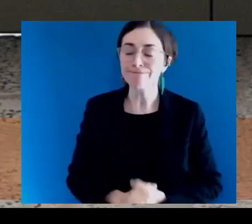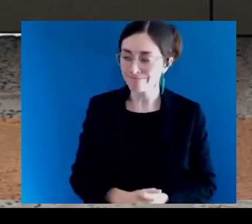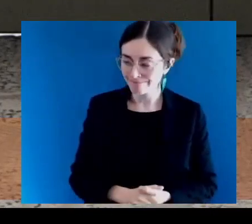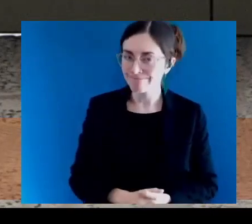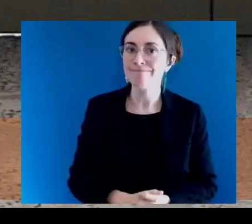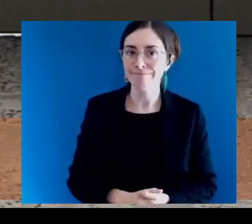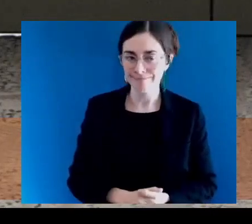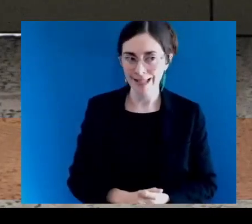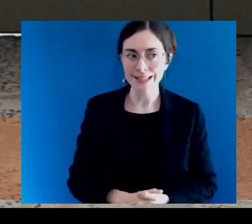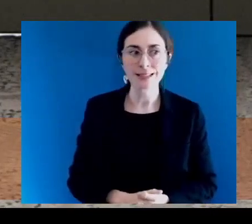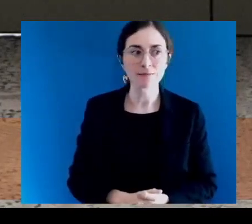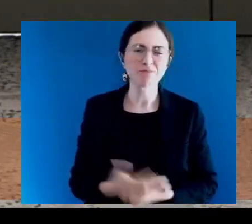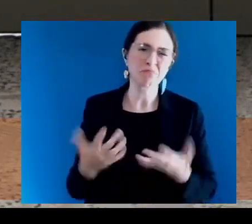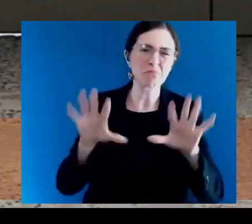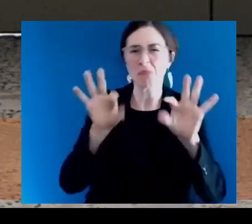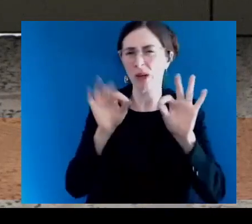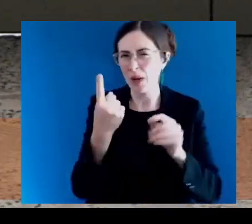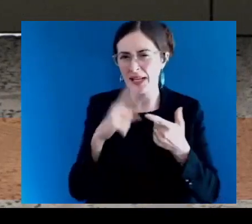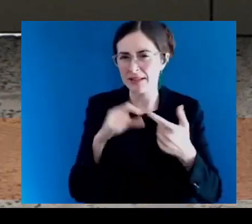some examples, for example,